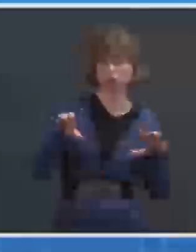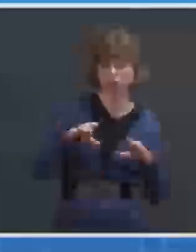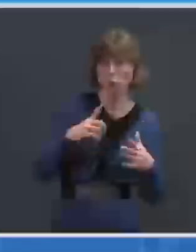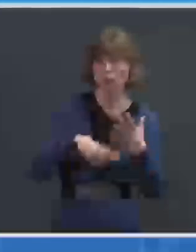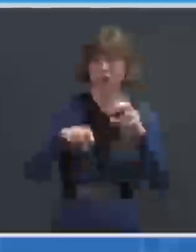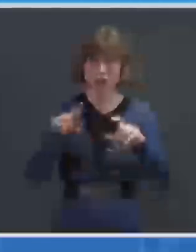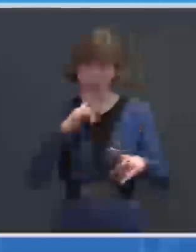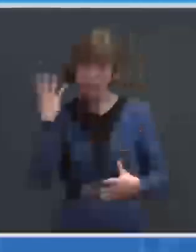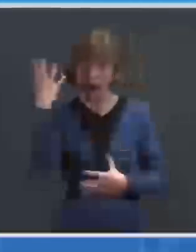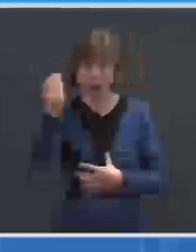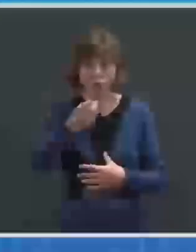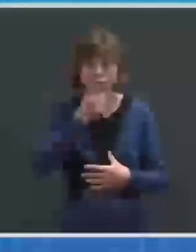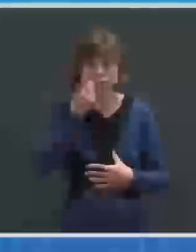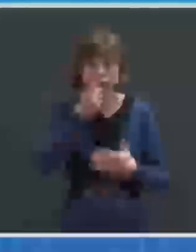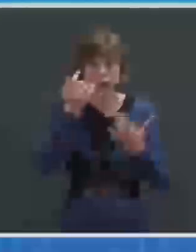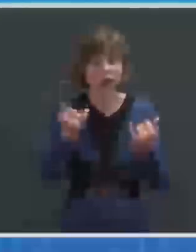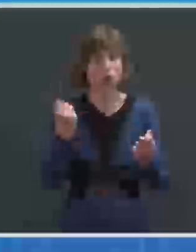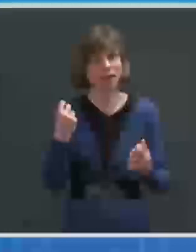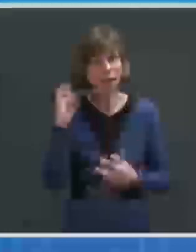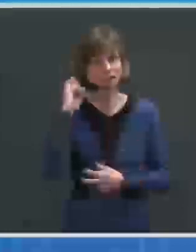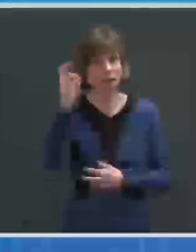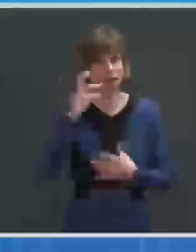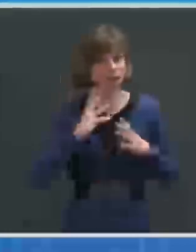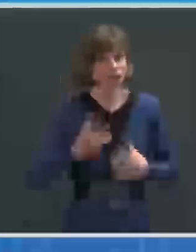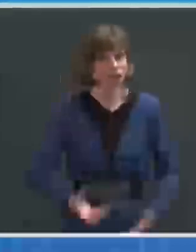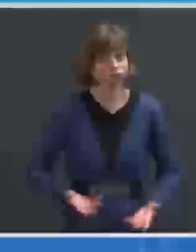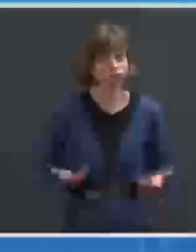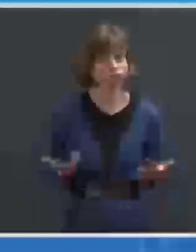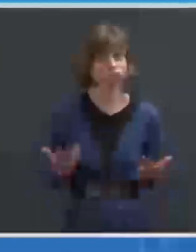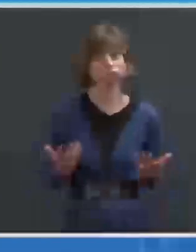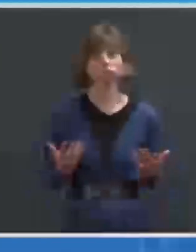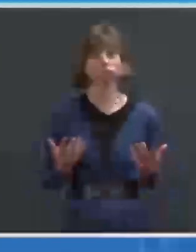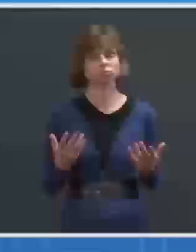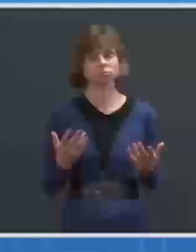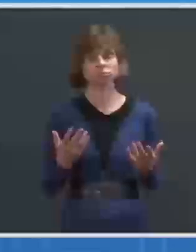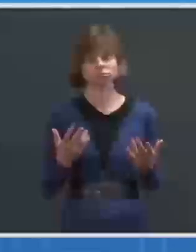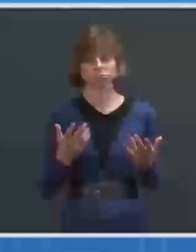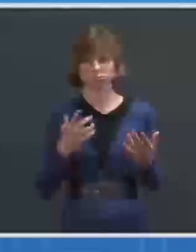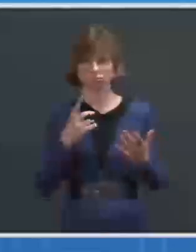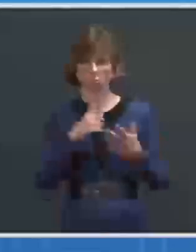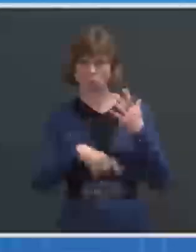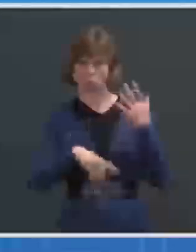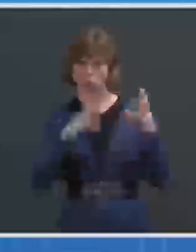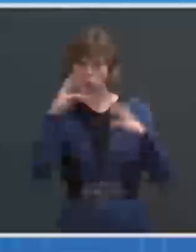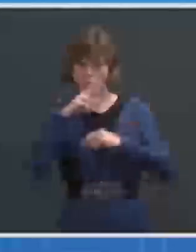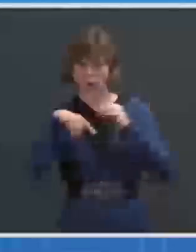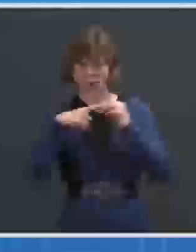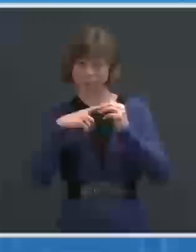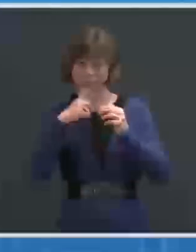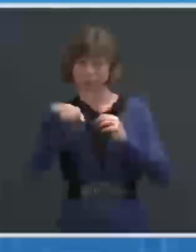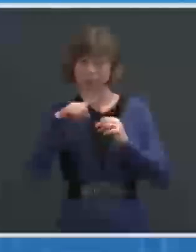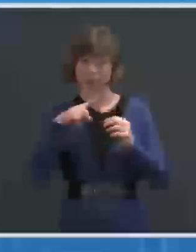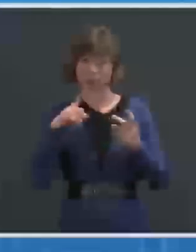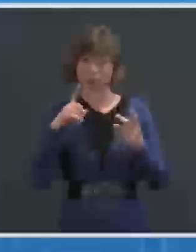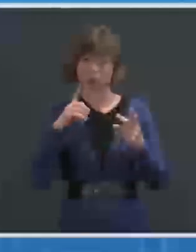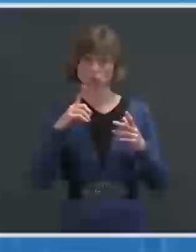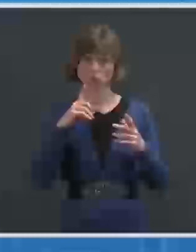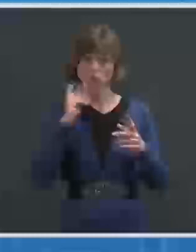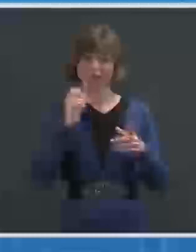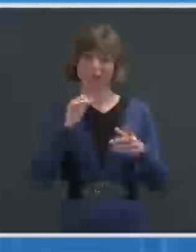to dinner right now? Can they start to travel? And are you worried that the delay in getting that sort of guidance is having a downward pressure on demand?